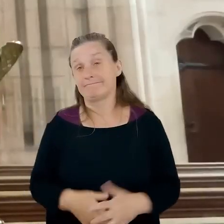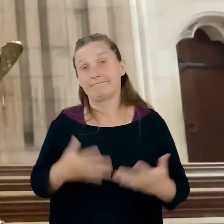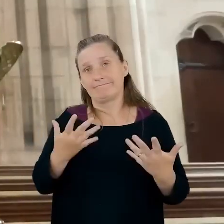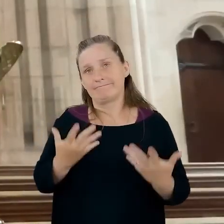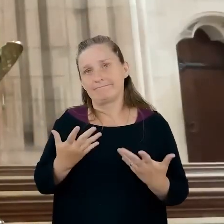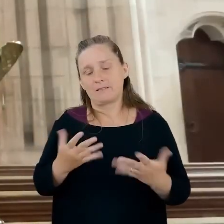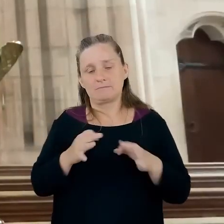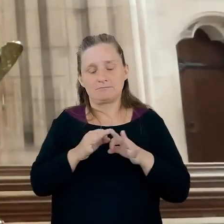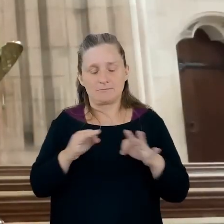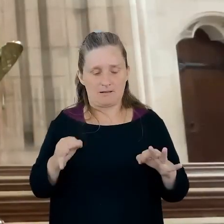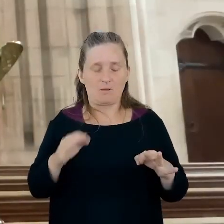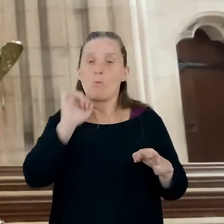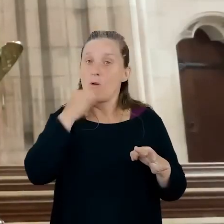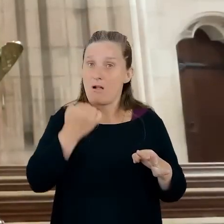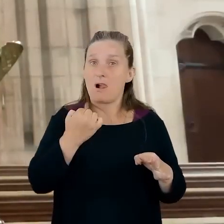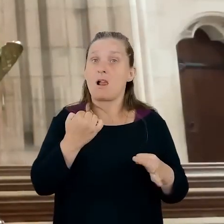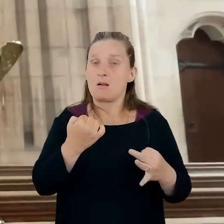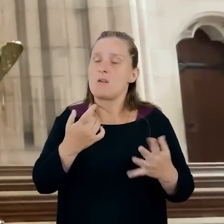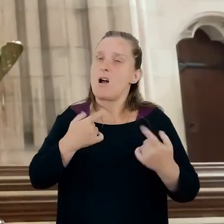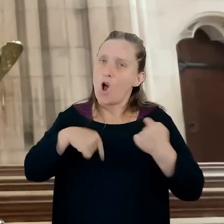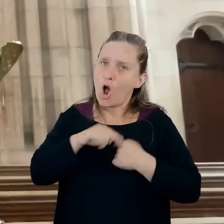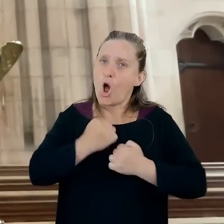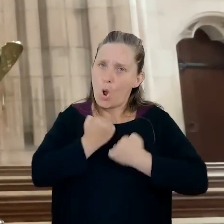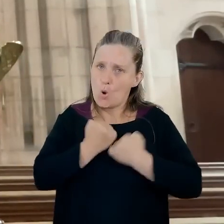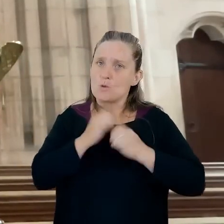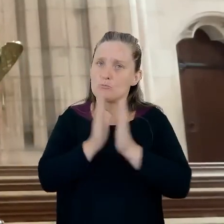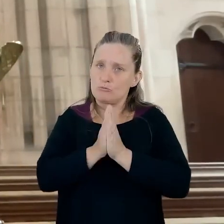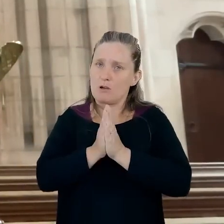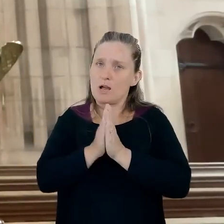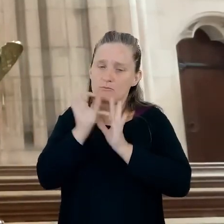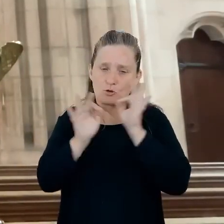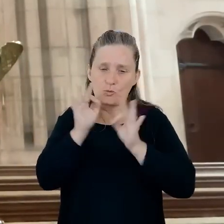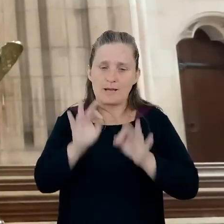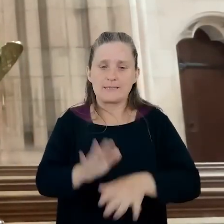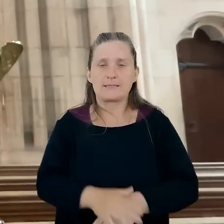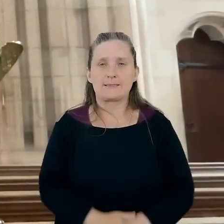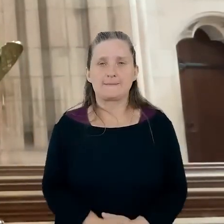In a moment's silence, we bring before God our own personal prayers and petitions.